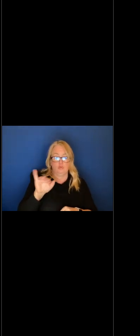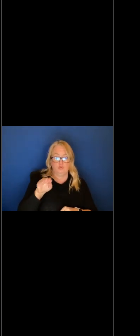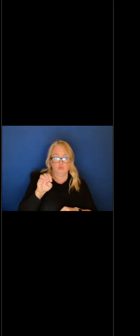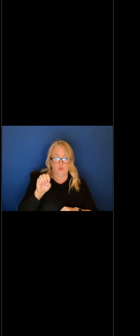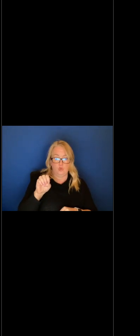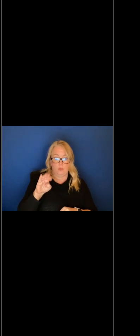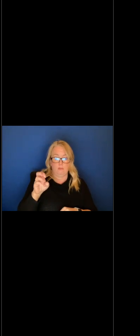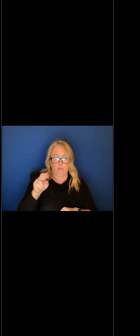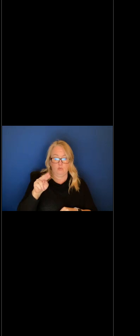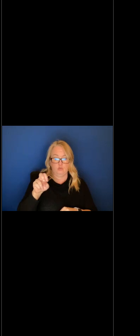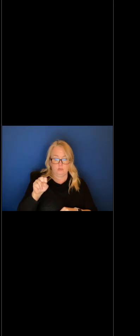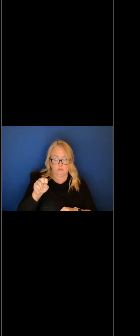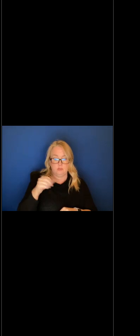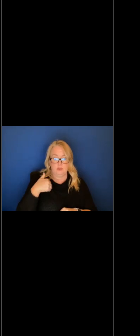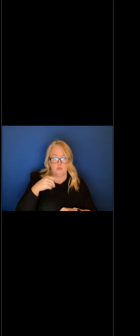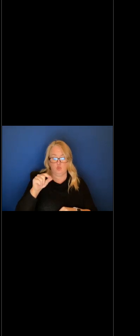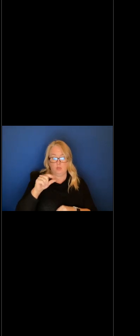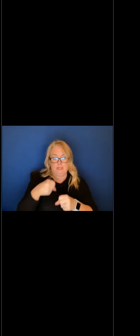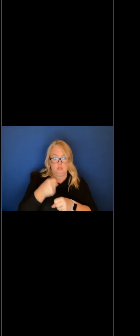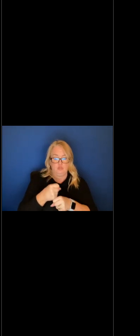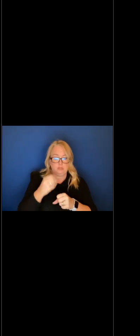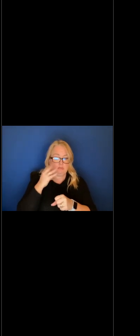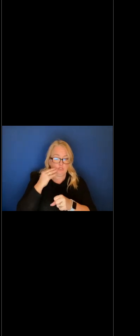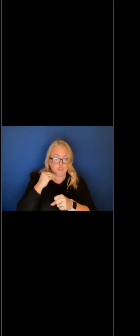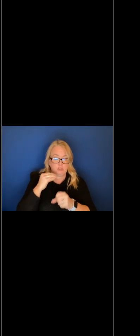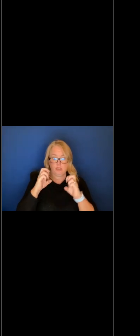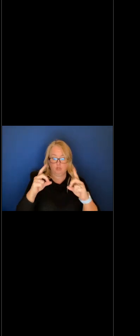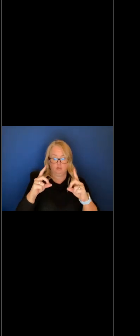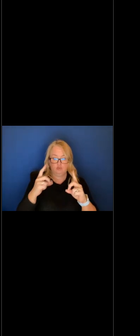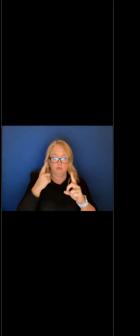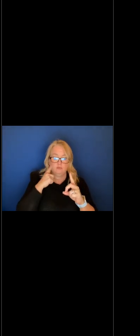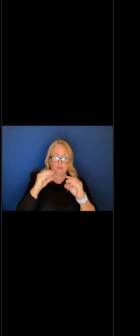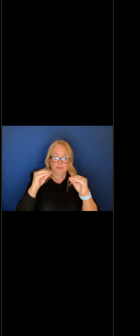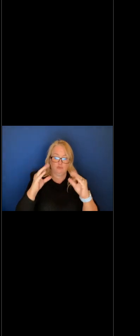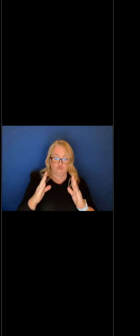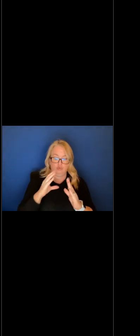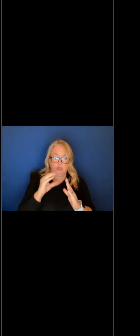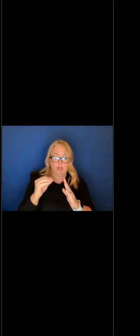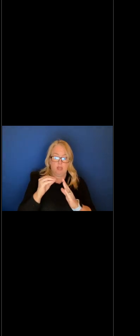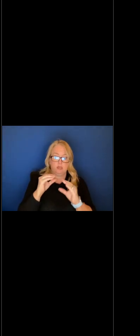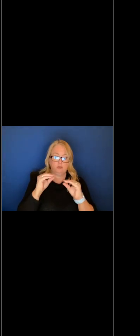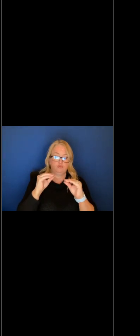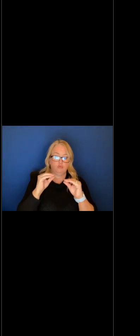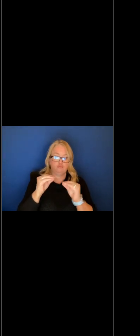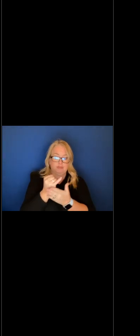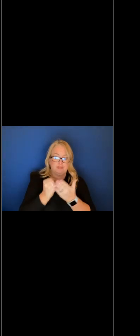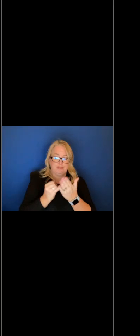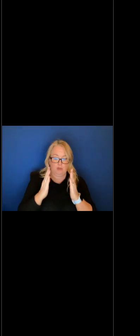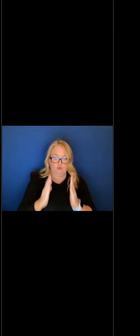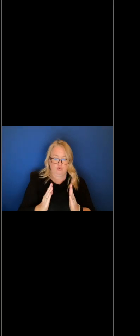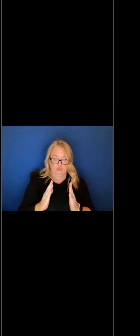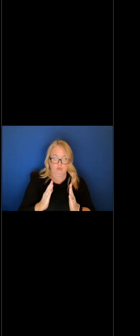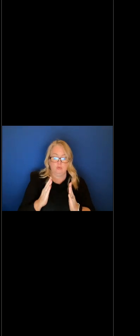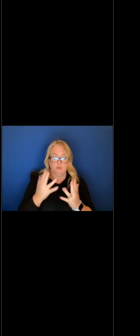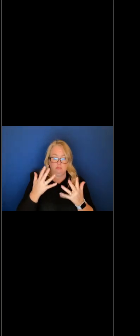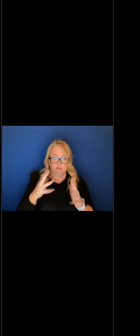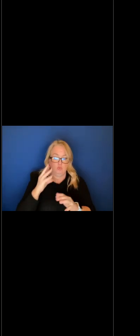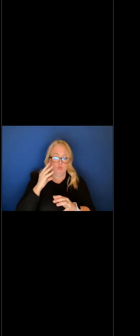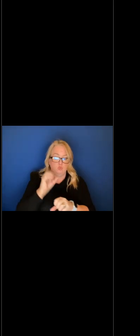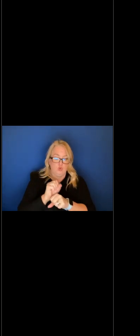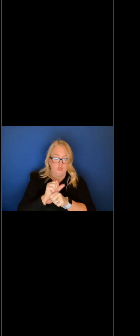20 years of experience in education as a teacher and instructional designer, and he has